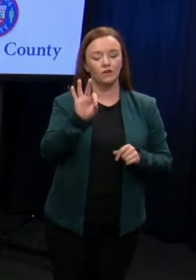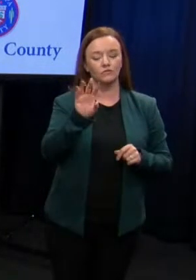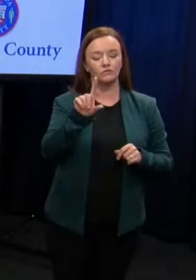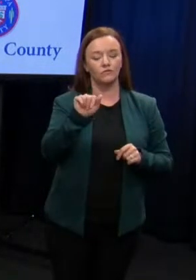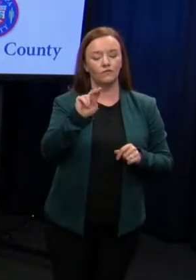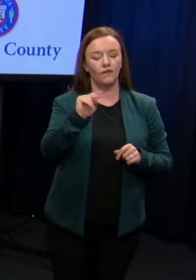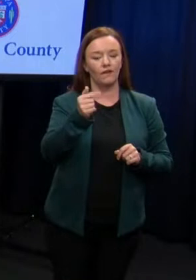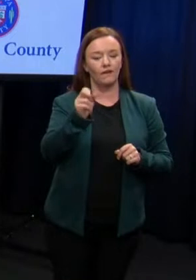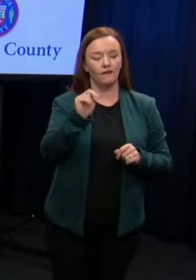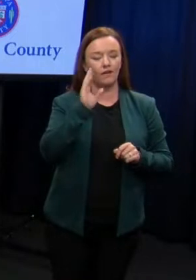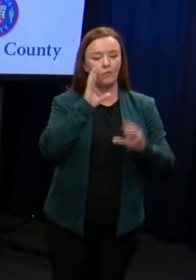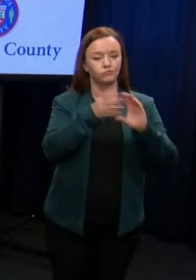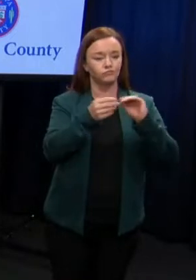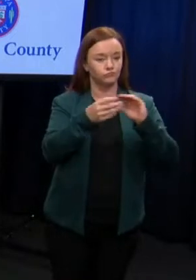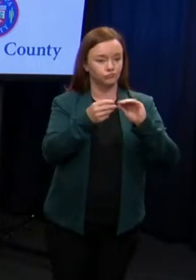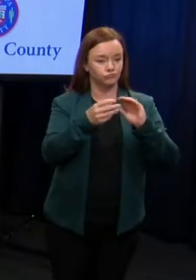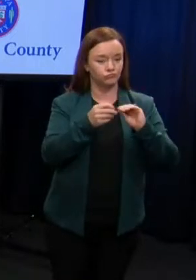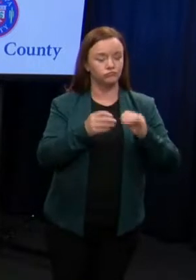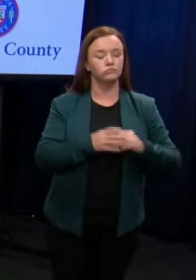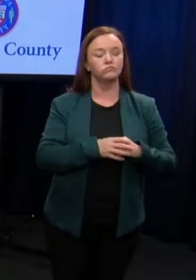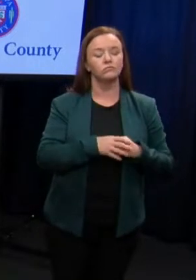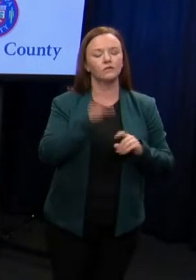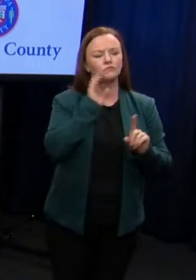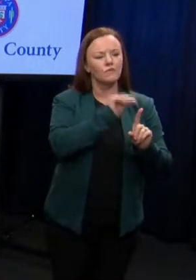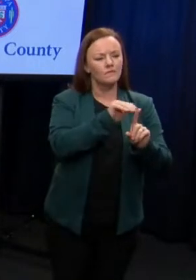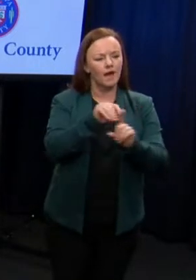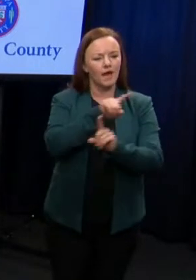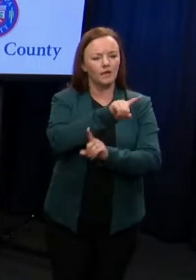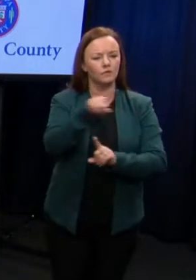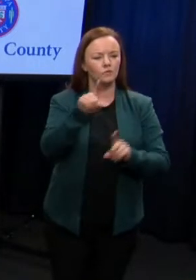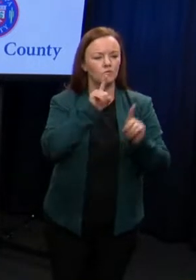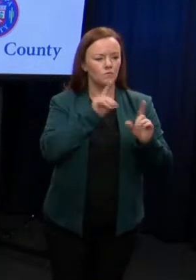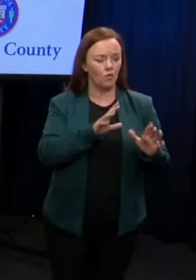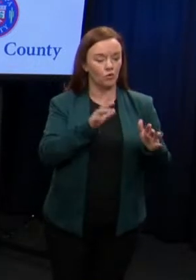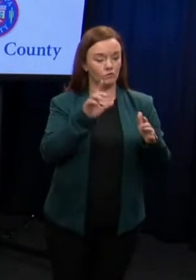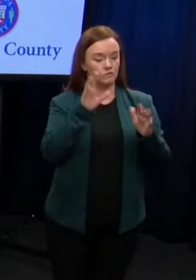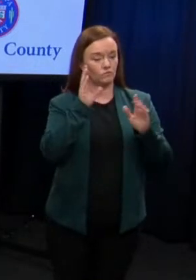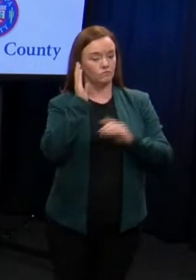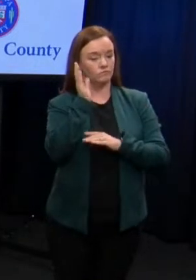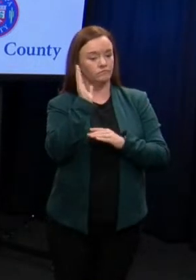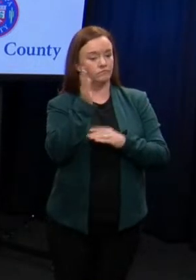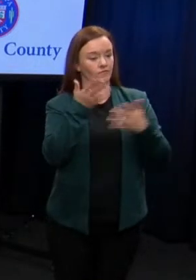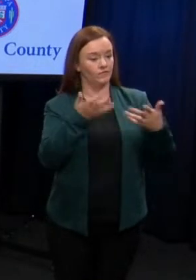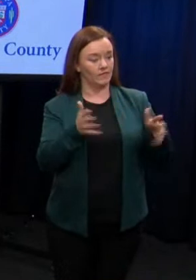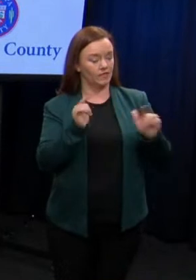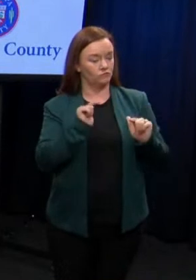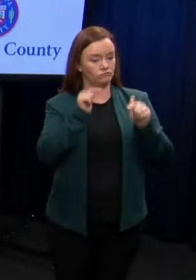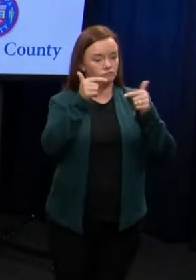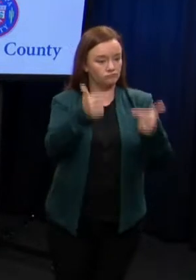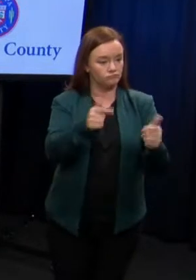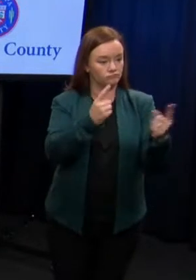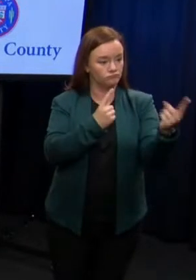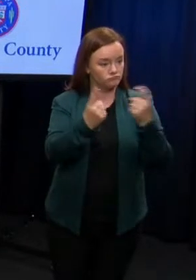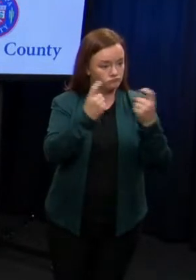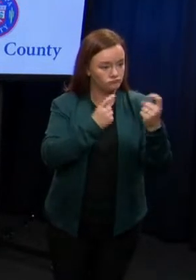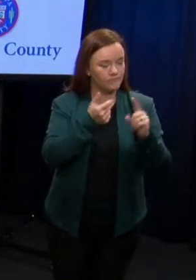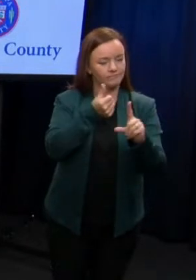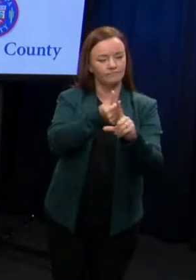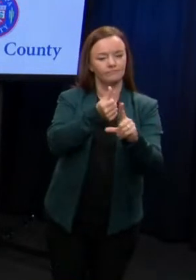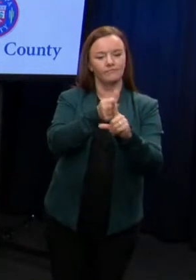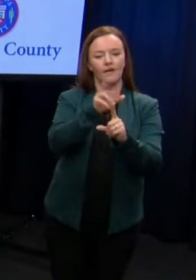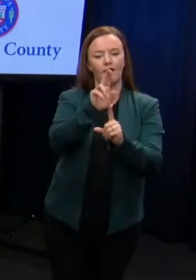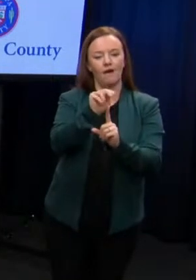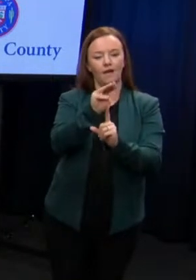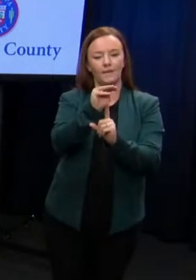just a moment. Just to remind reporters who have questions after that presentation, you will have to unmute yourself on your side